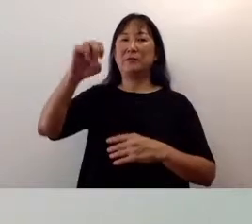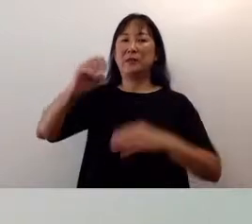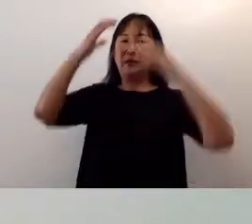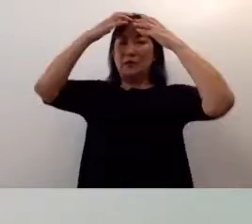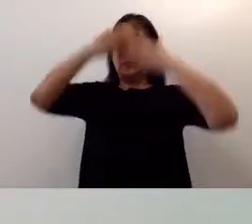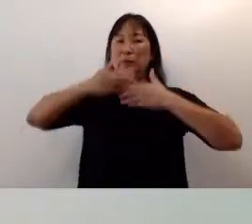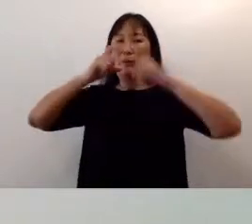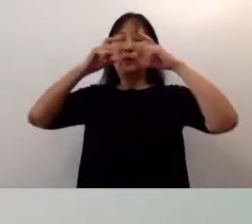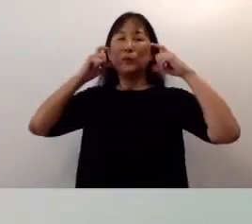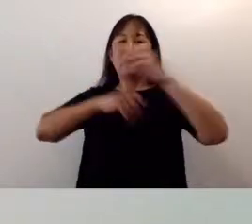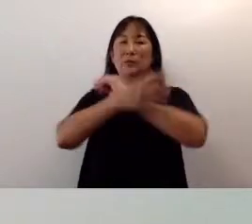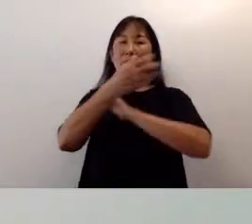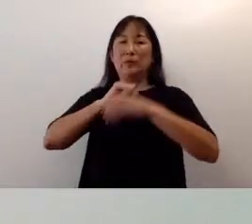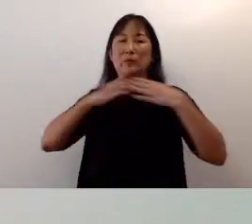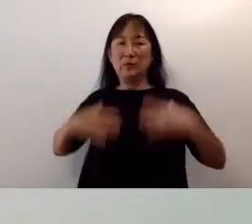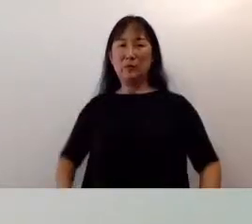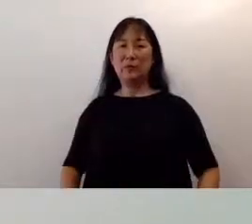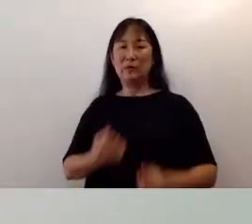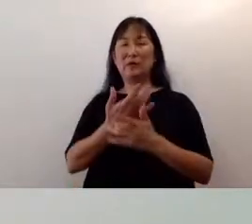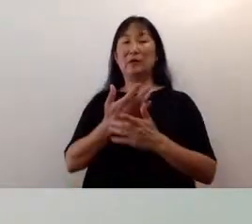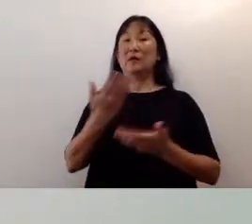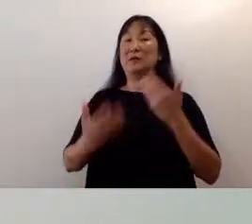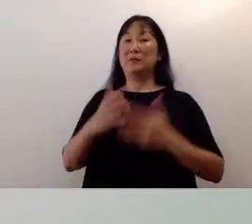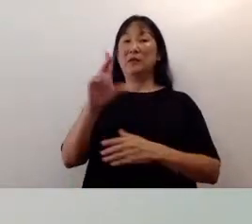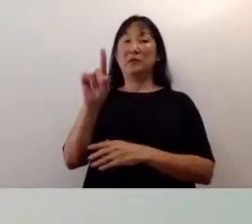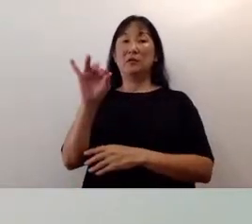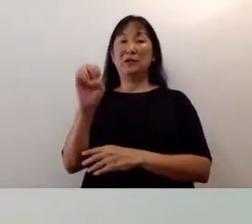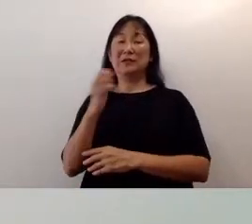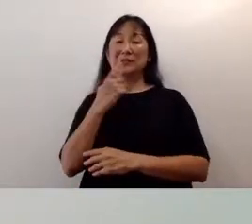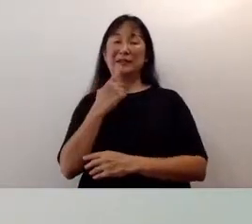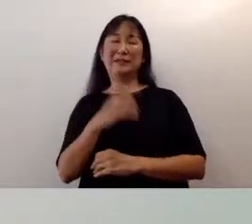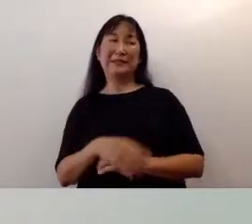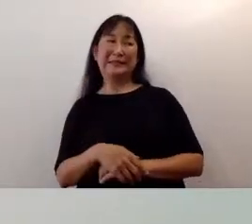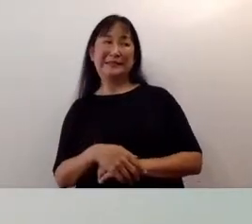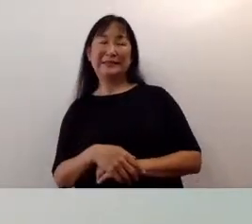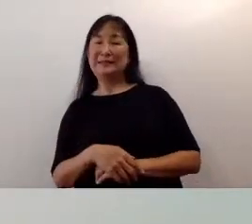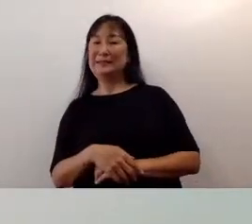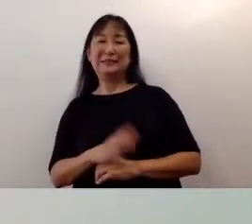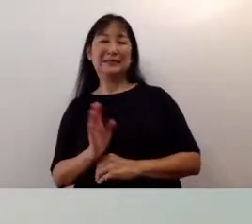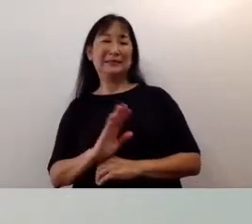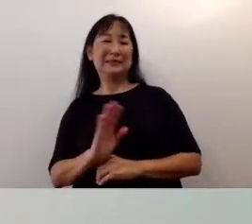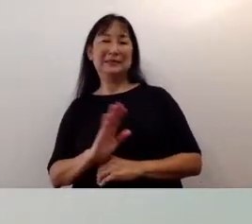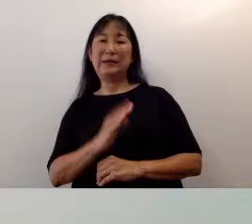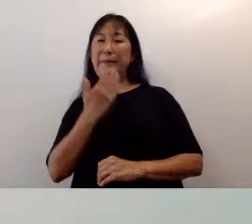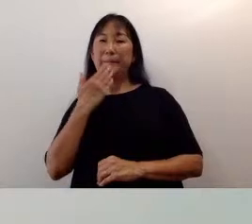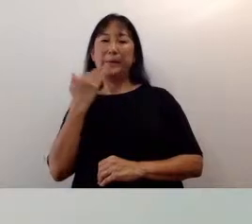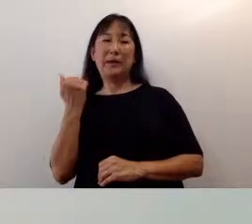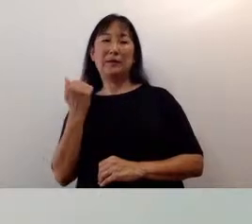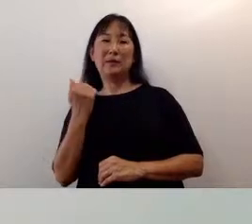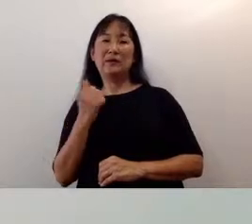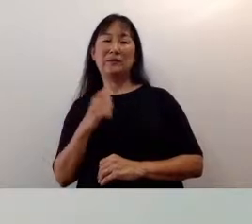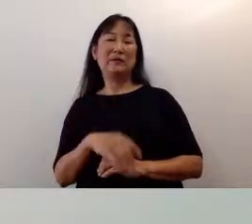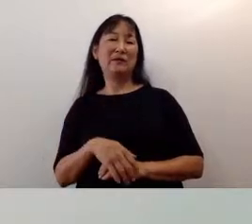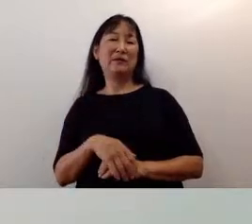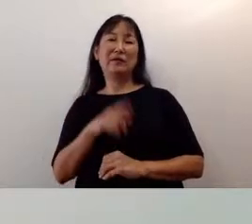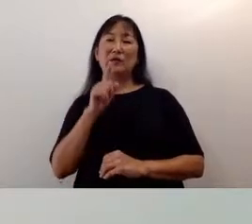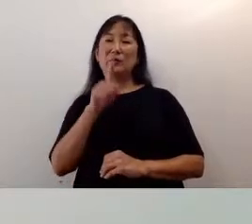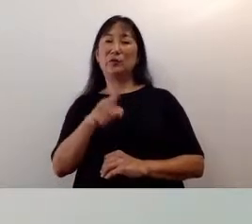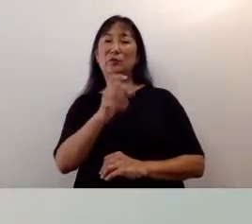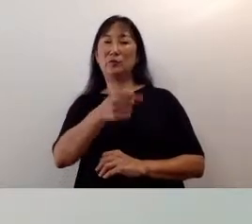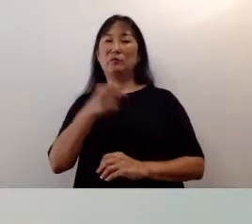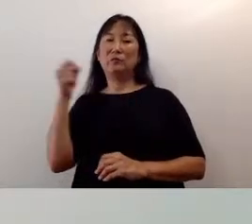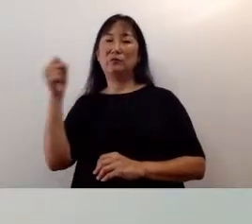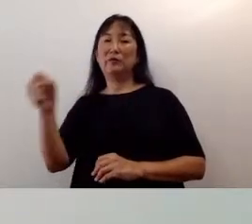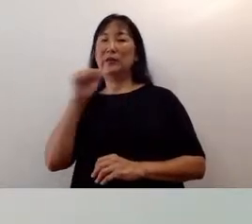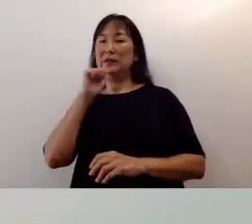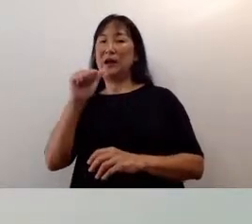The department may measure all of that and say they actually think it's safer to give that person a different line assignment so